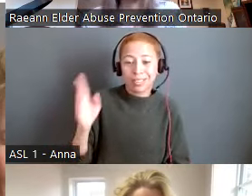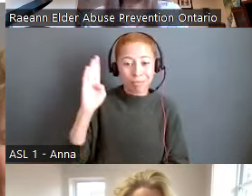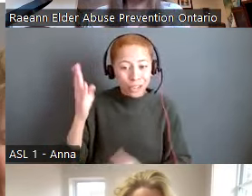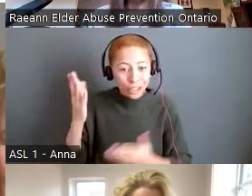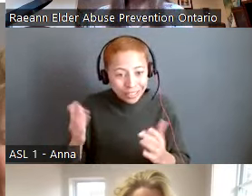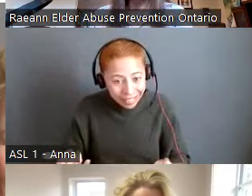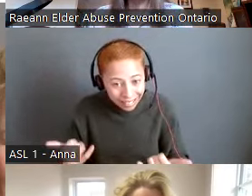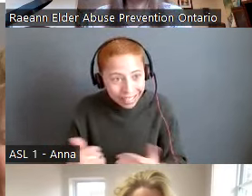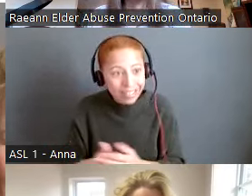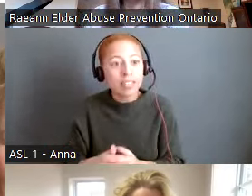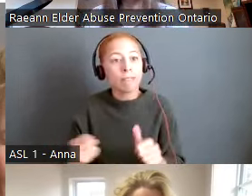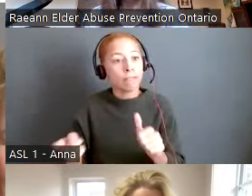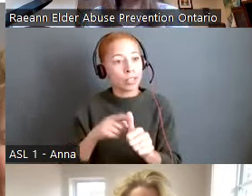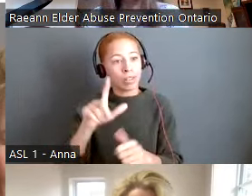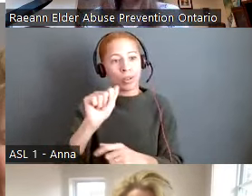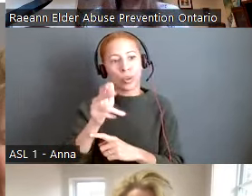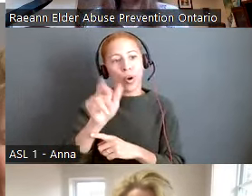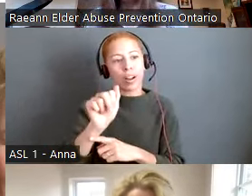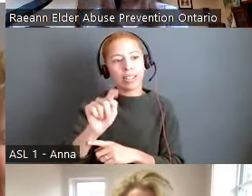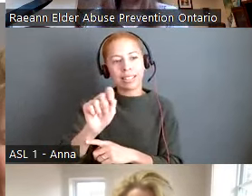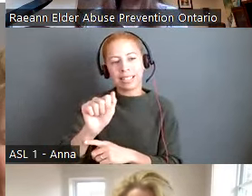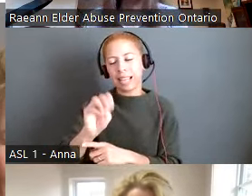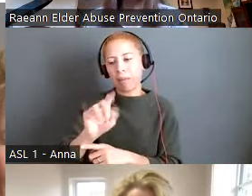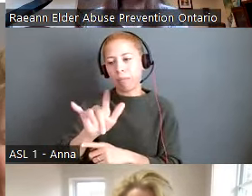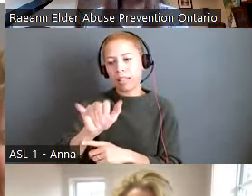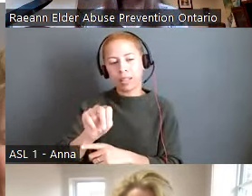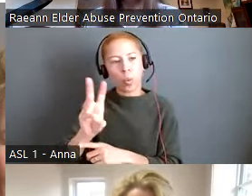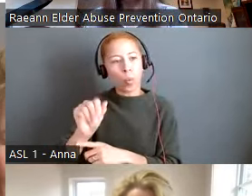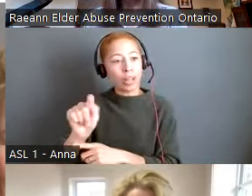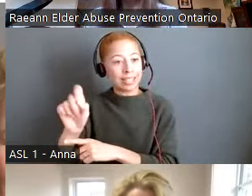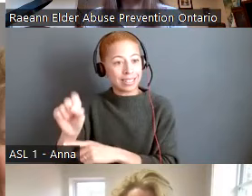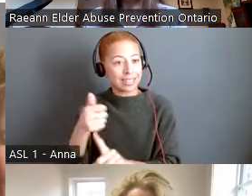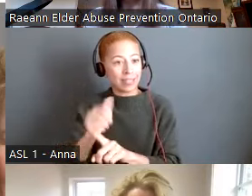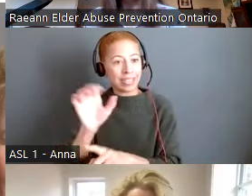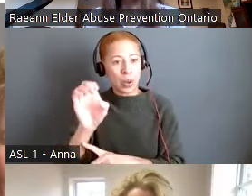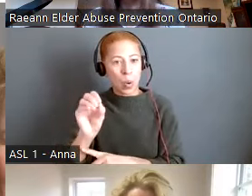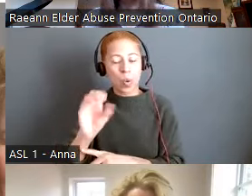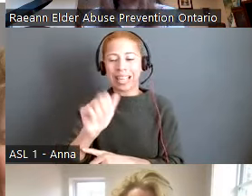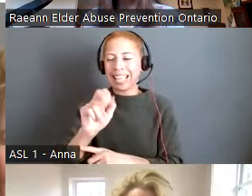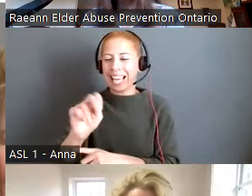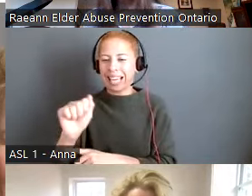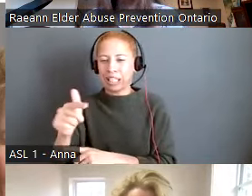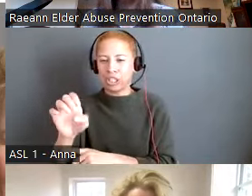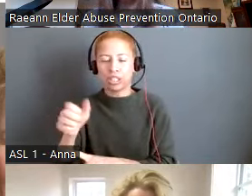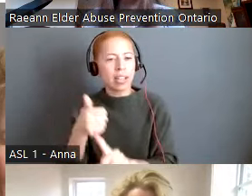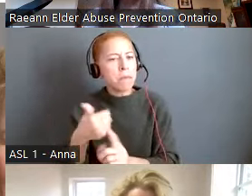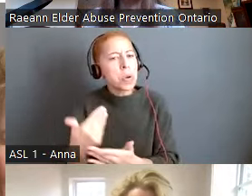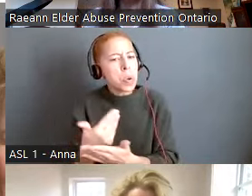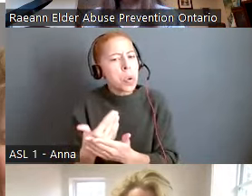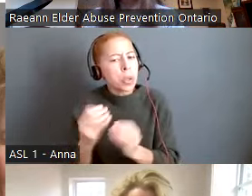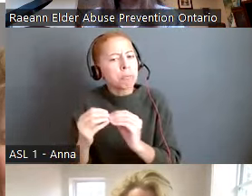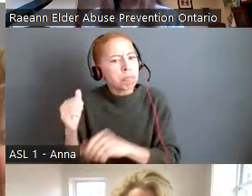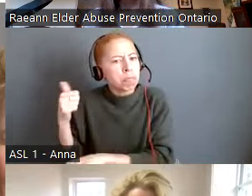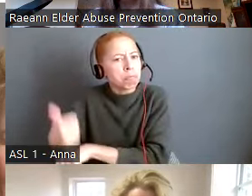introduce Laura Tamblin-Watts. She's the CEO of CanAge, which is a fairly newer organization that Laura